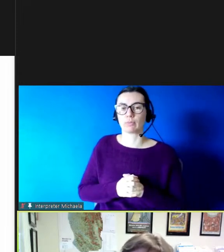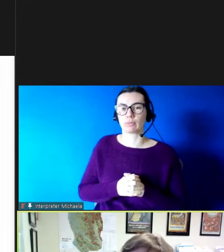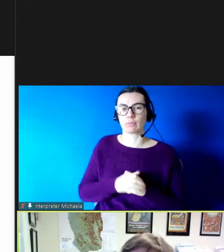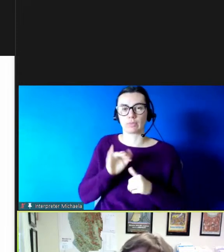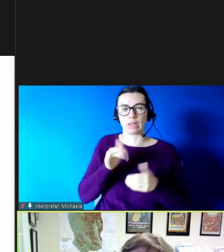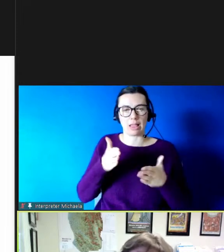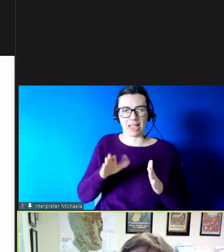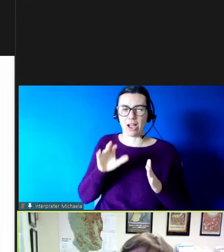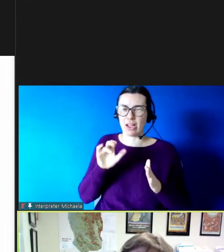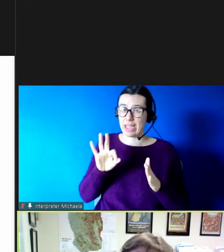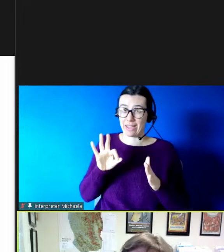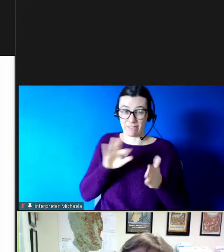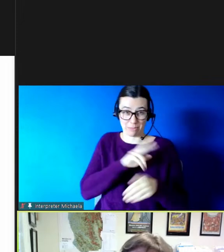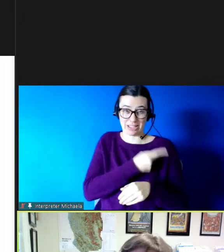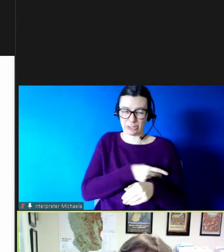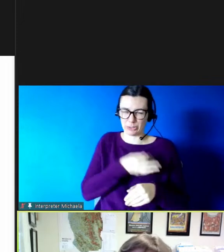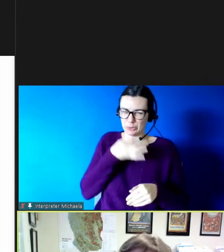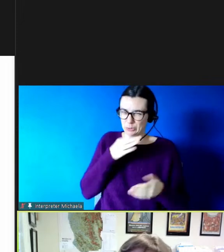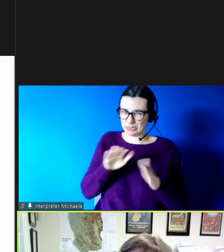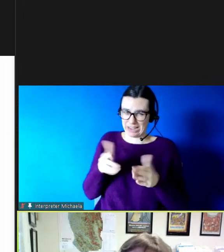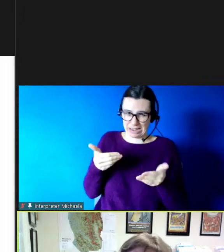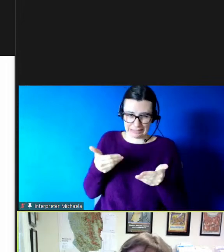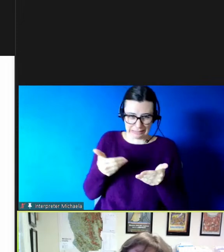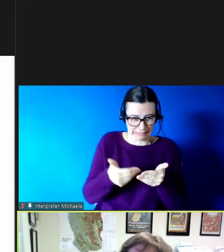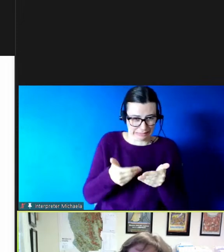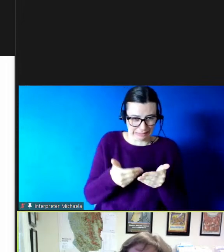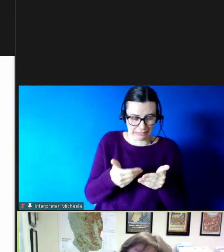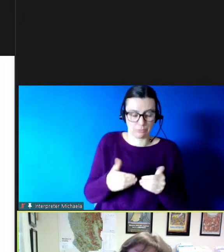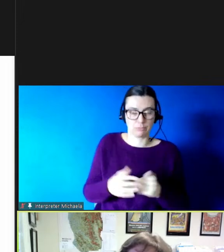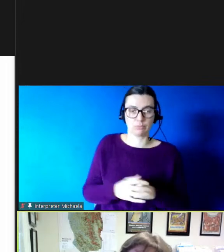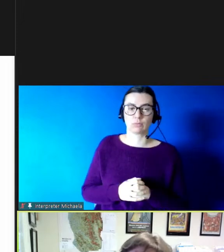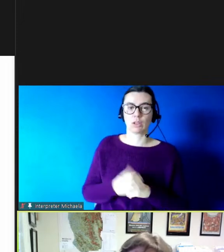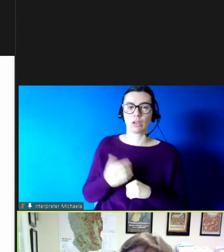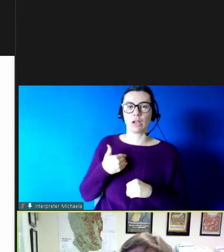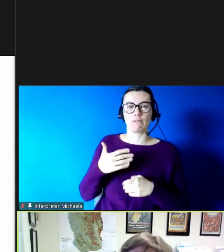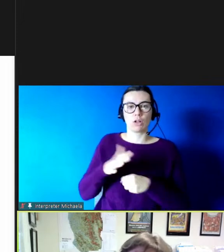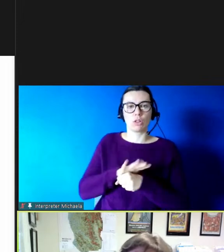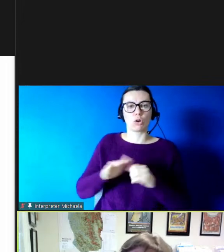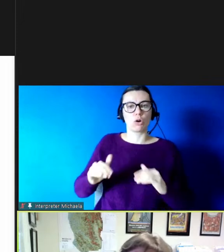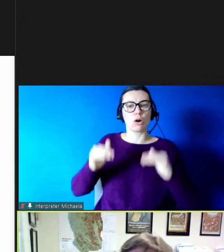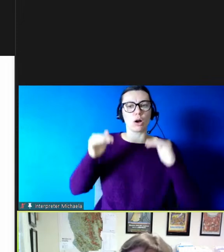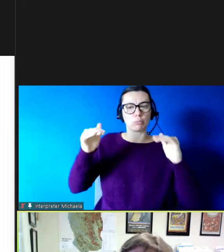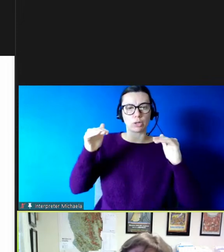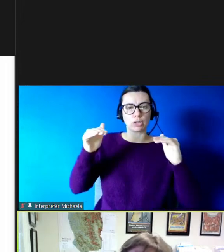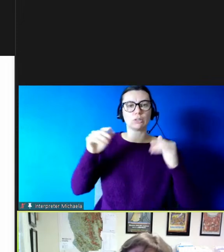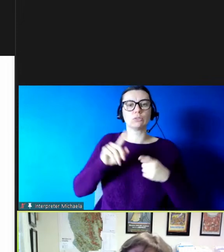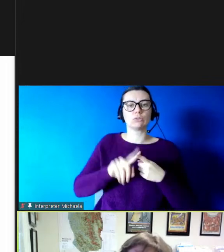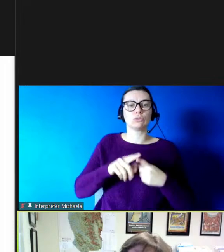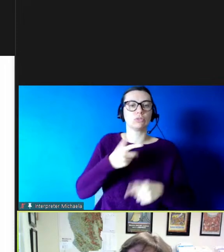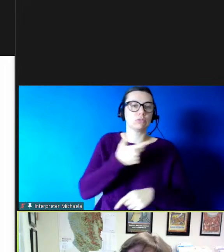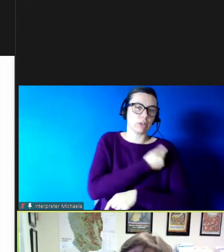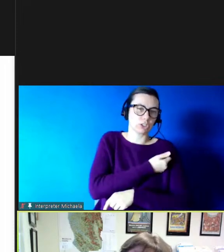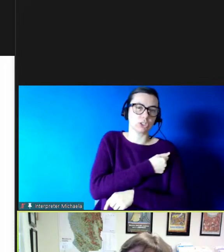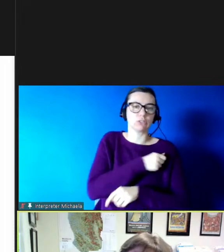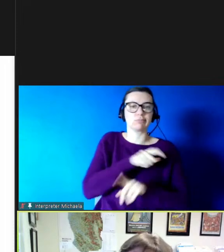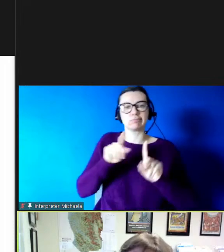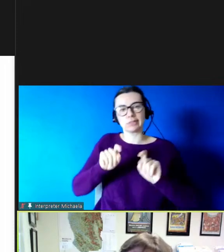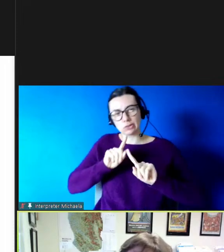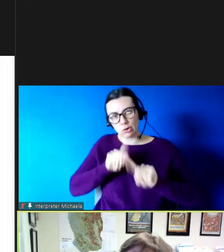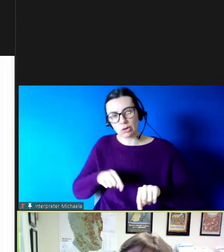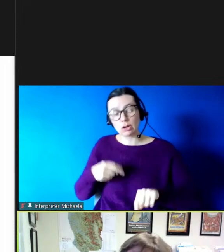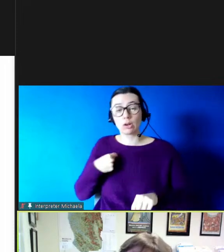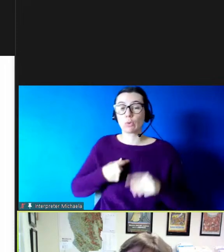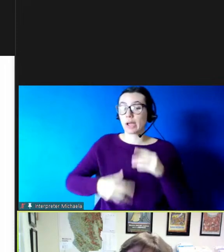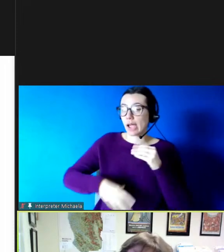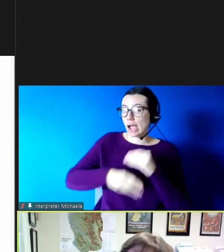life. There is a local upgrade to these vaccination and testing orders. We added